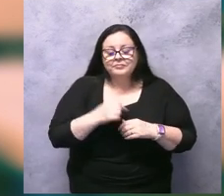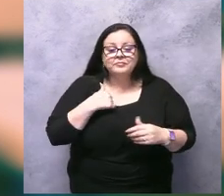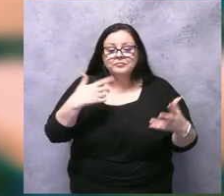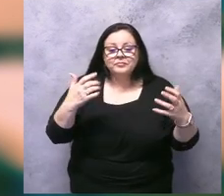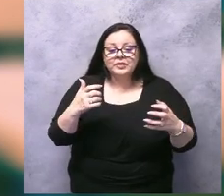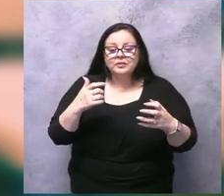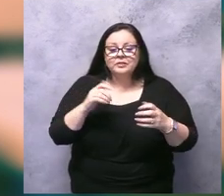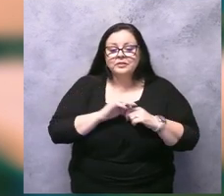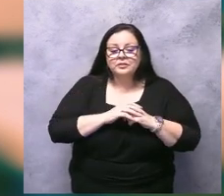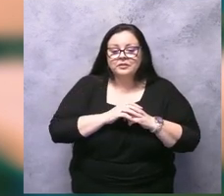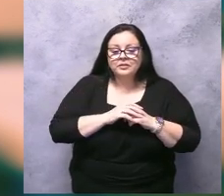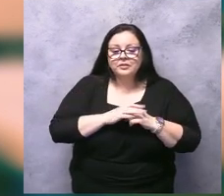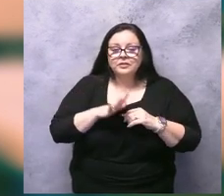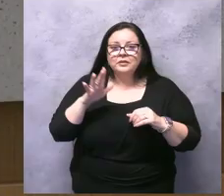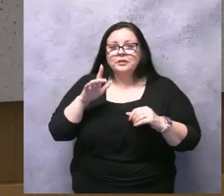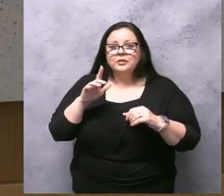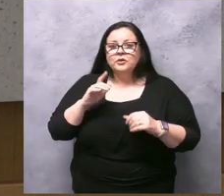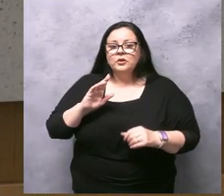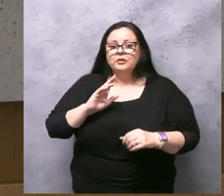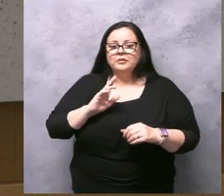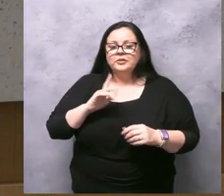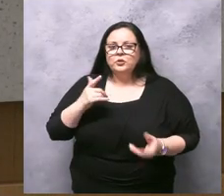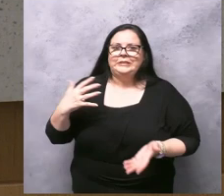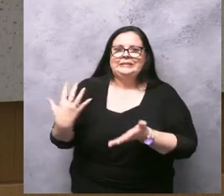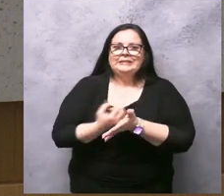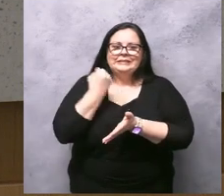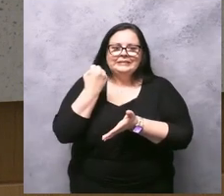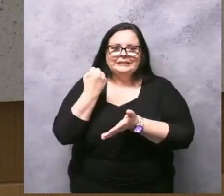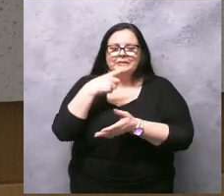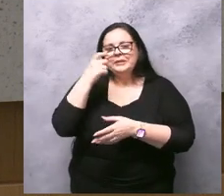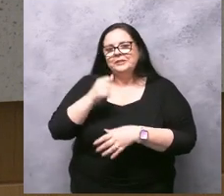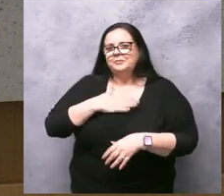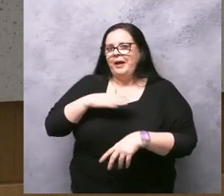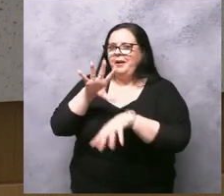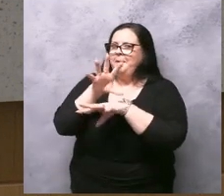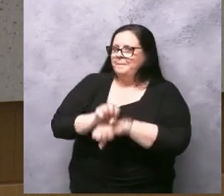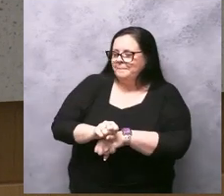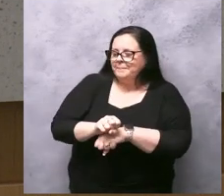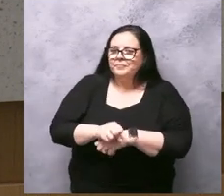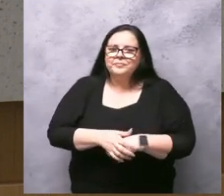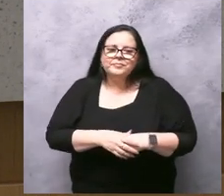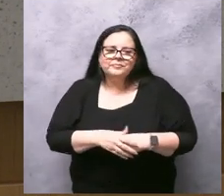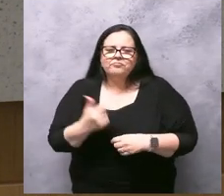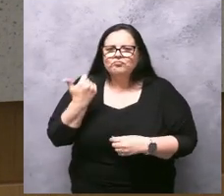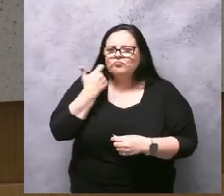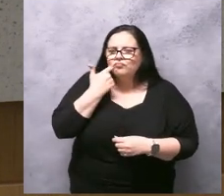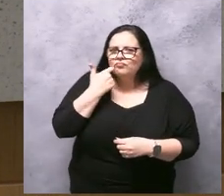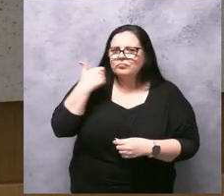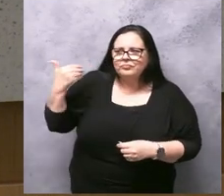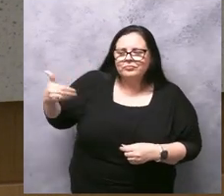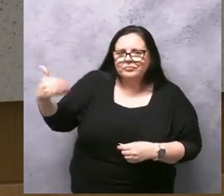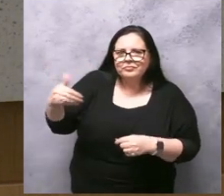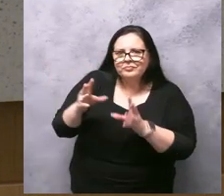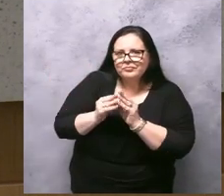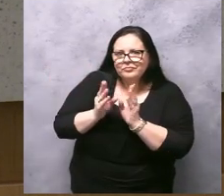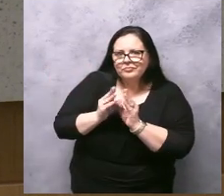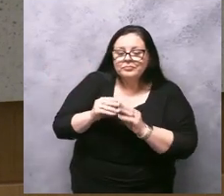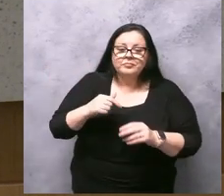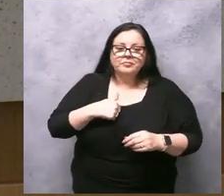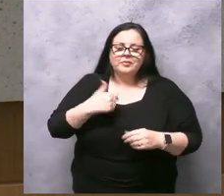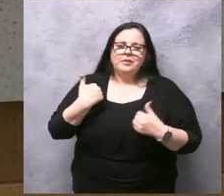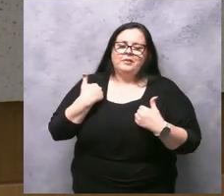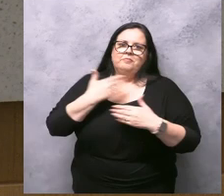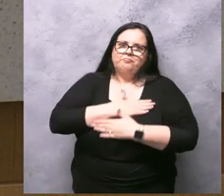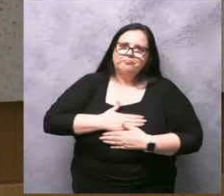take another point of personal privilege, since I've made this a habit at the last couple of meetings. I had the pleasure and the honor